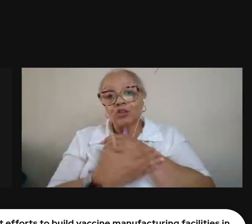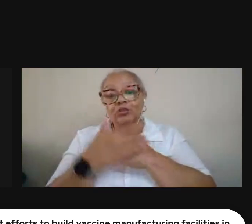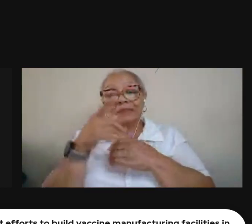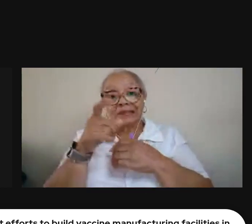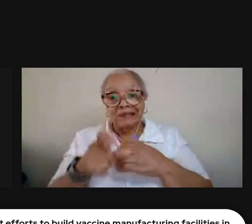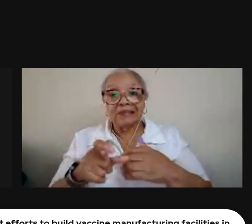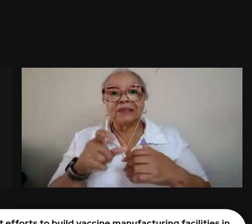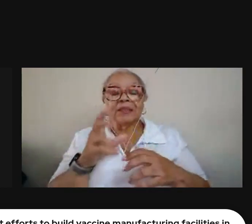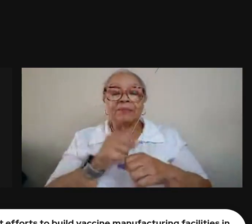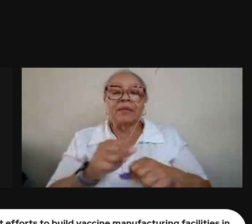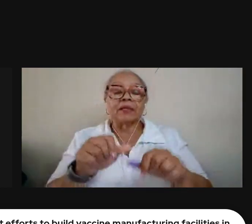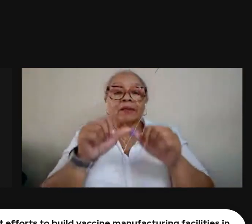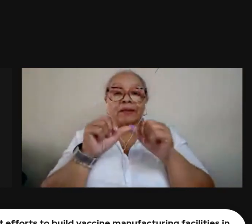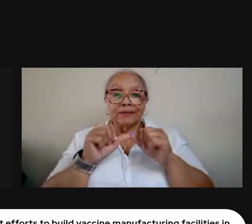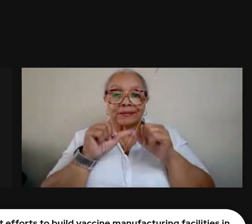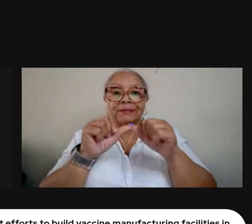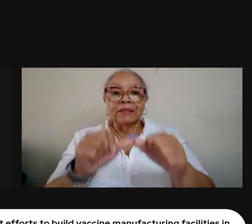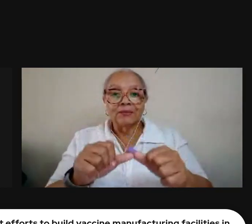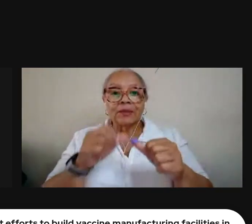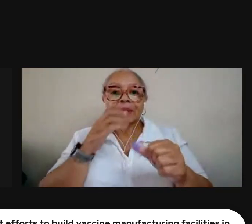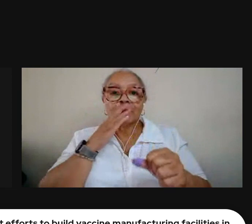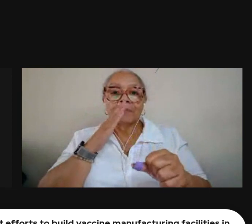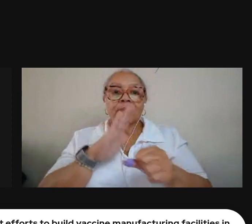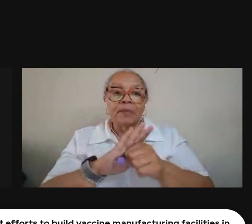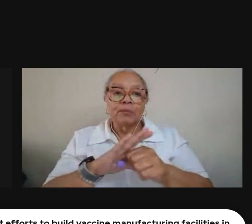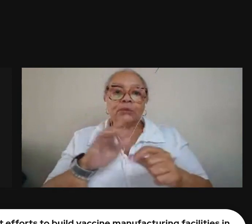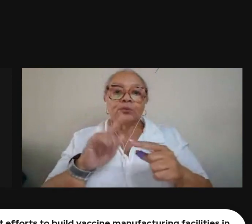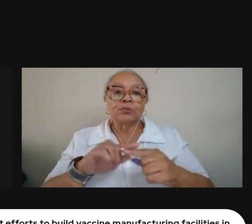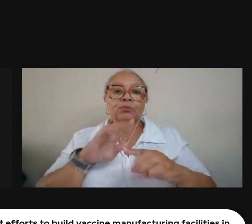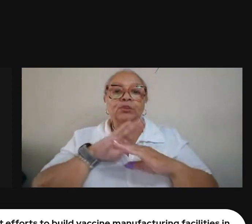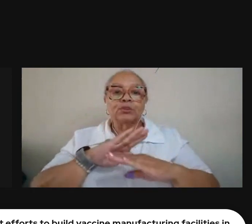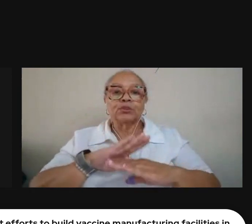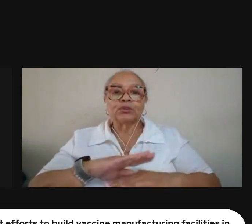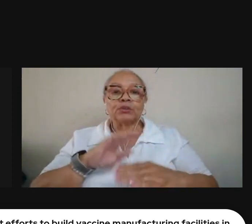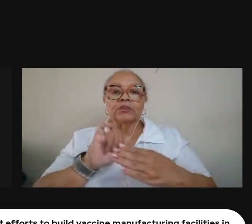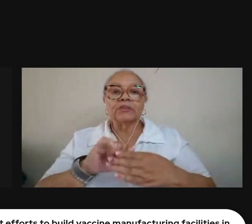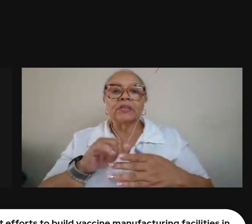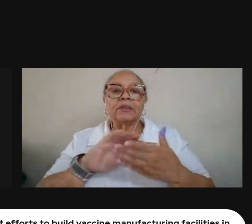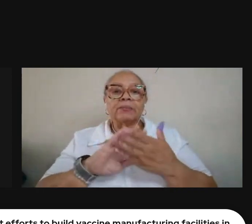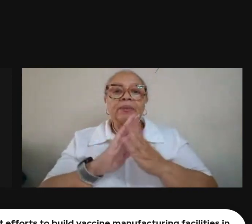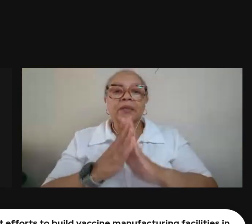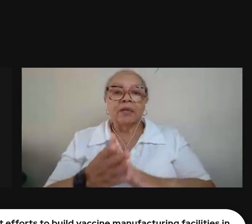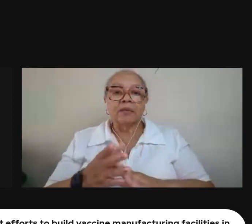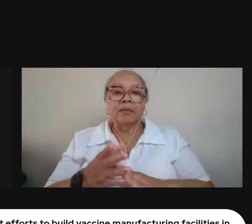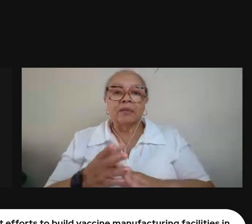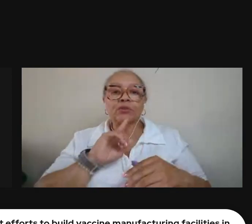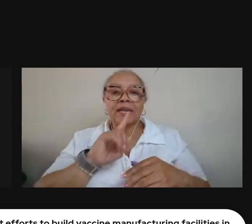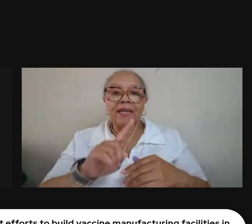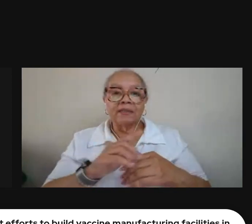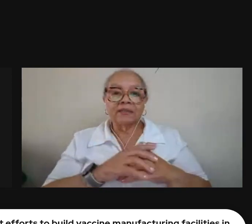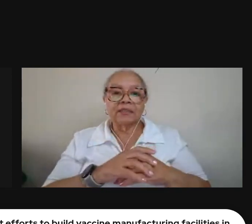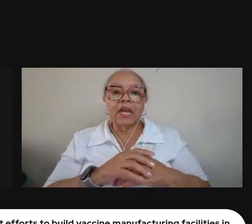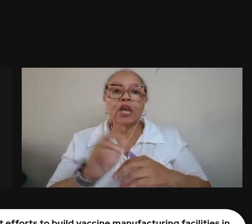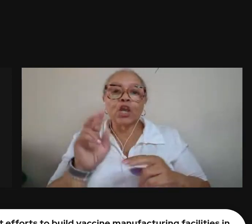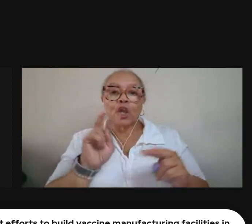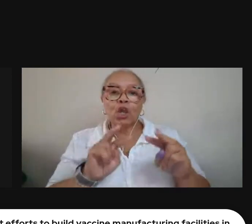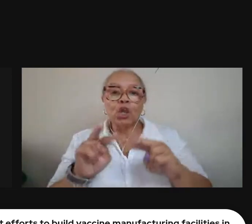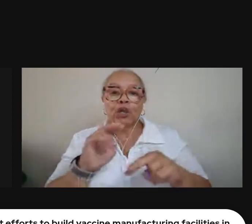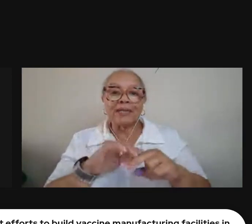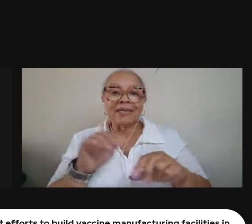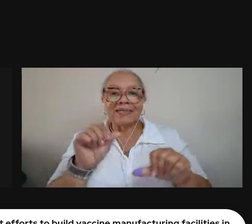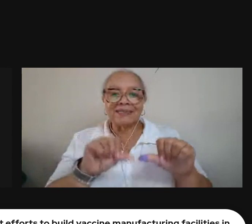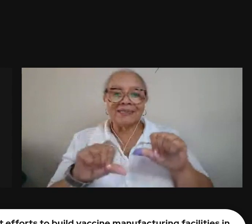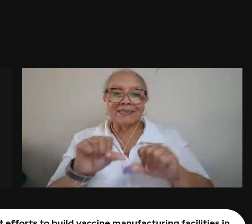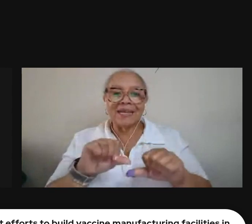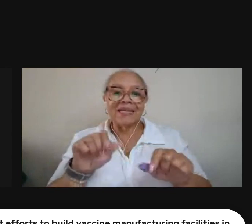sustainable commitment in ensuring that it becomes a reality. And looking at science as